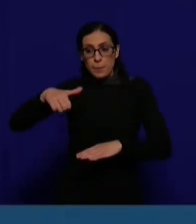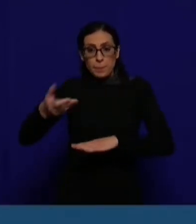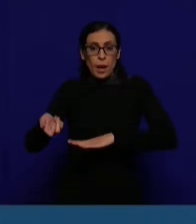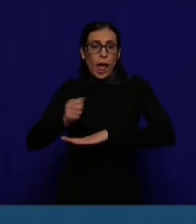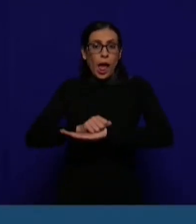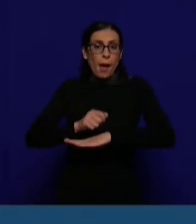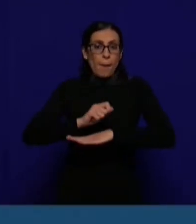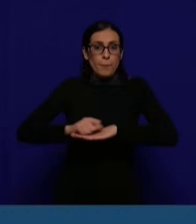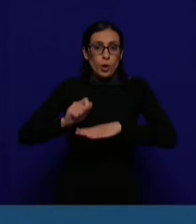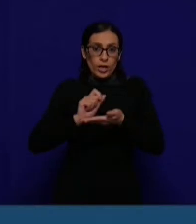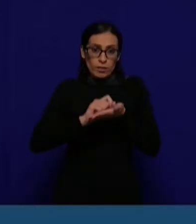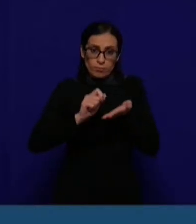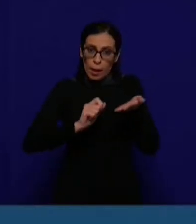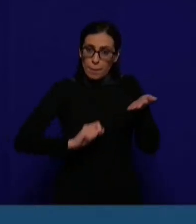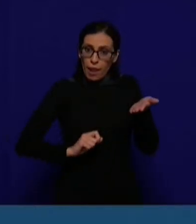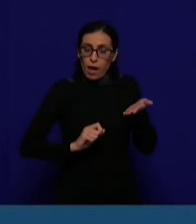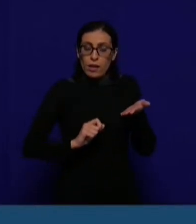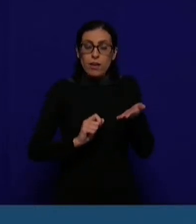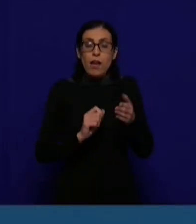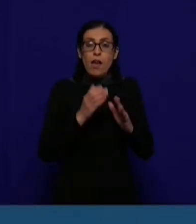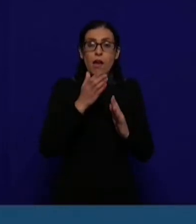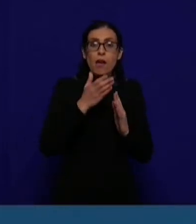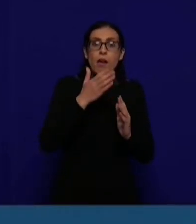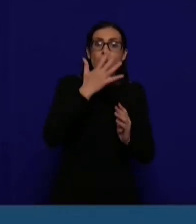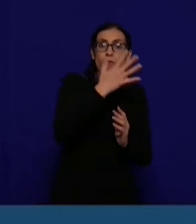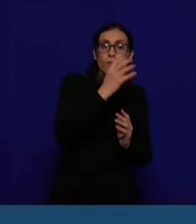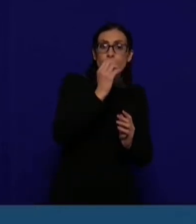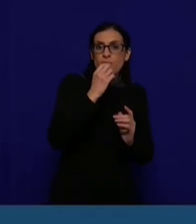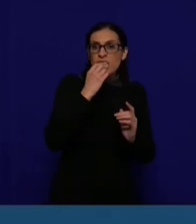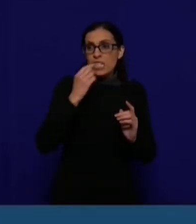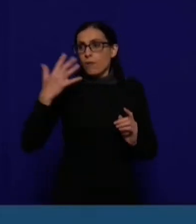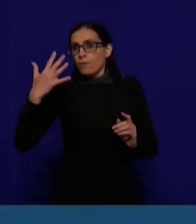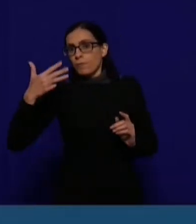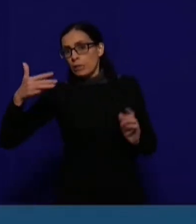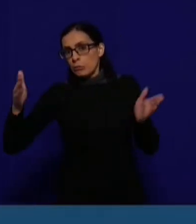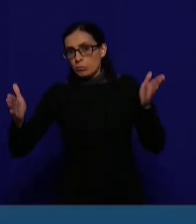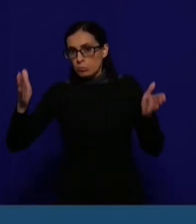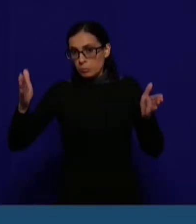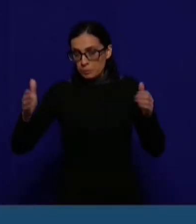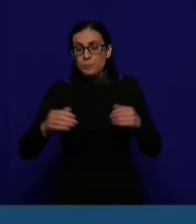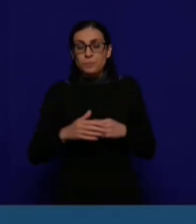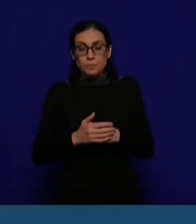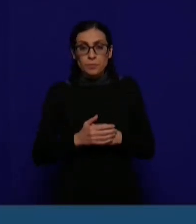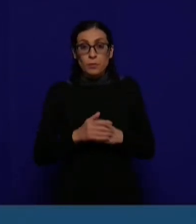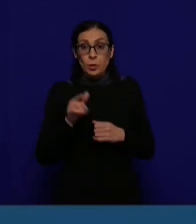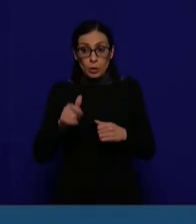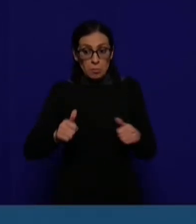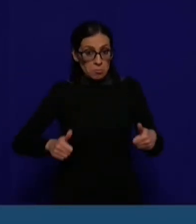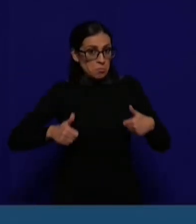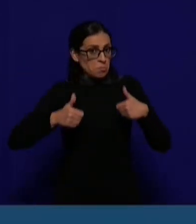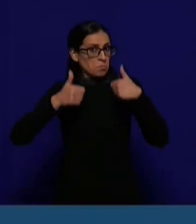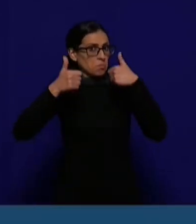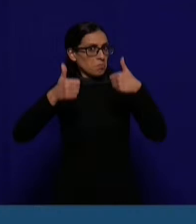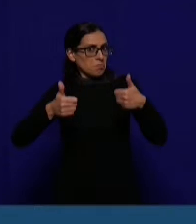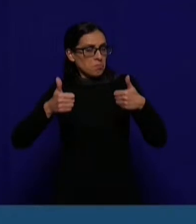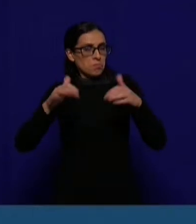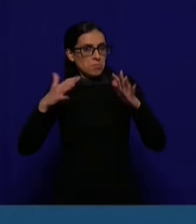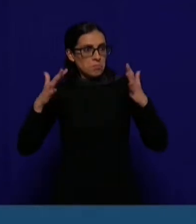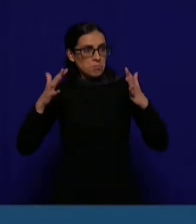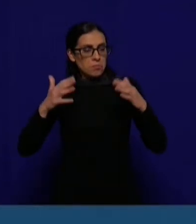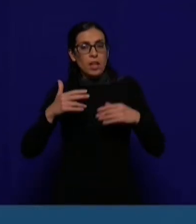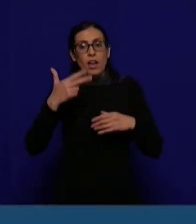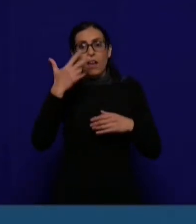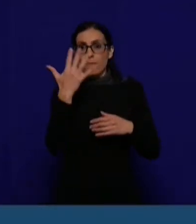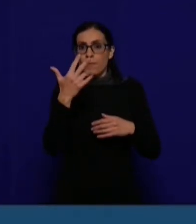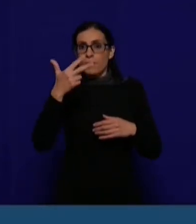the vaccination for those people aged between 50 to 59. And this has resulted in a very good uptake of 58% of